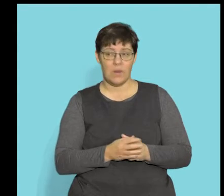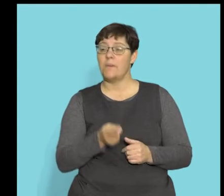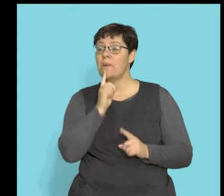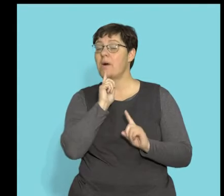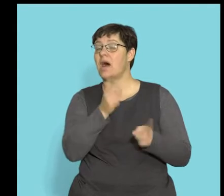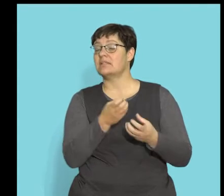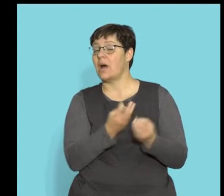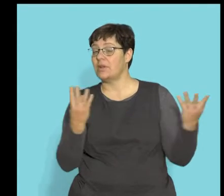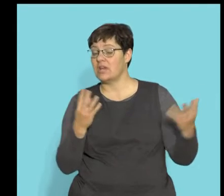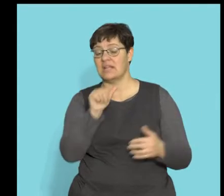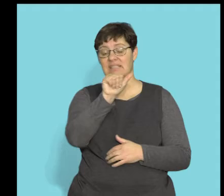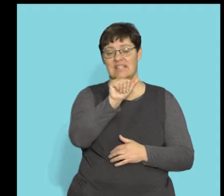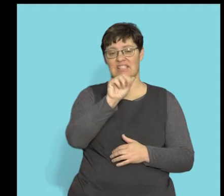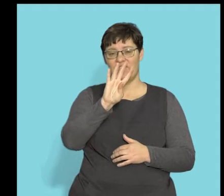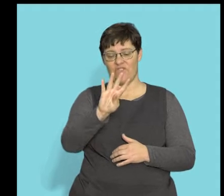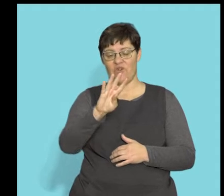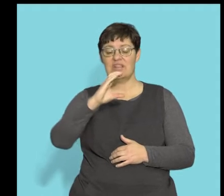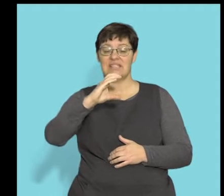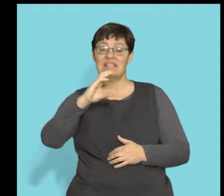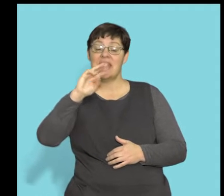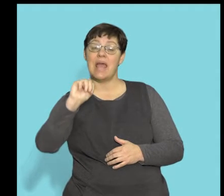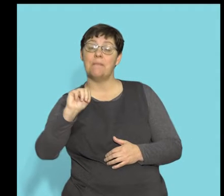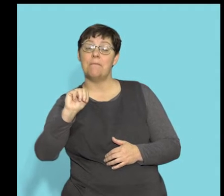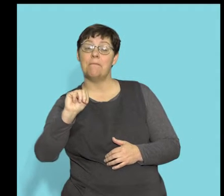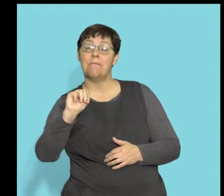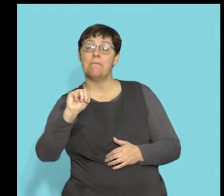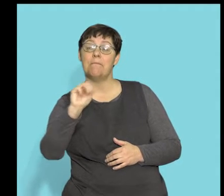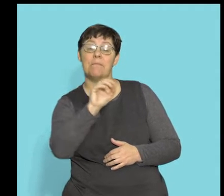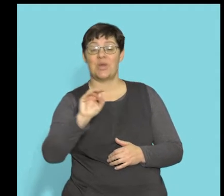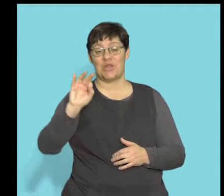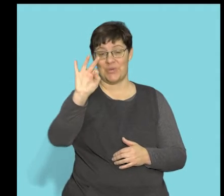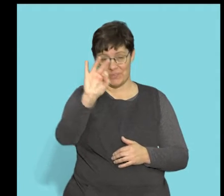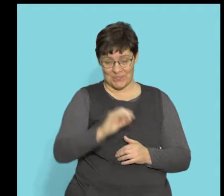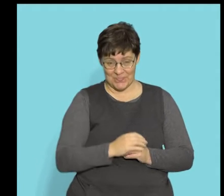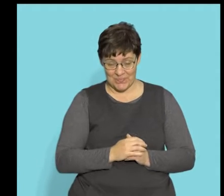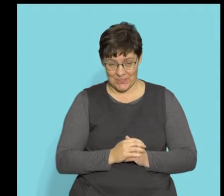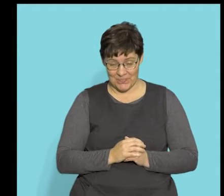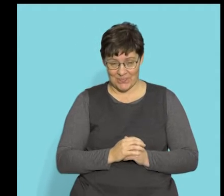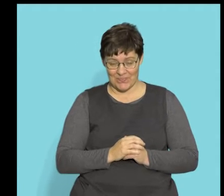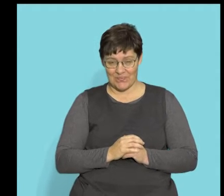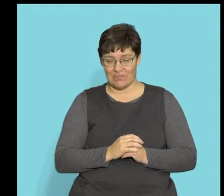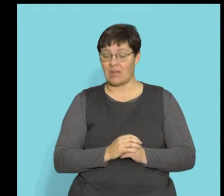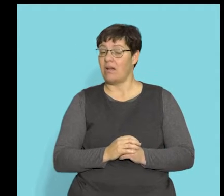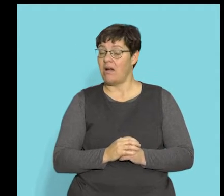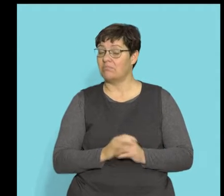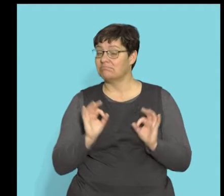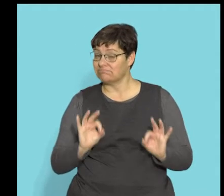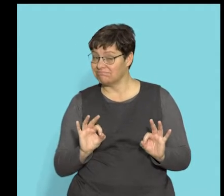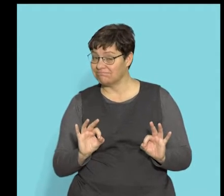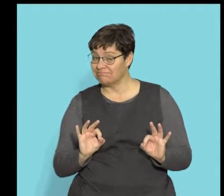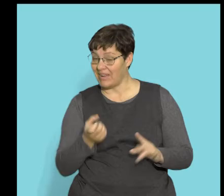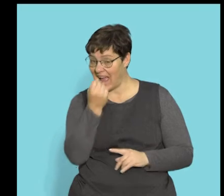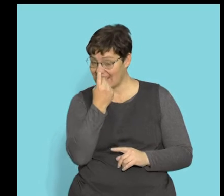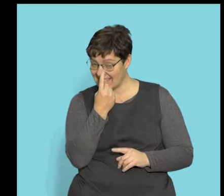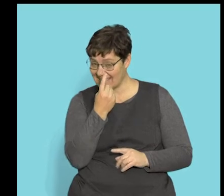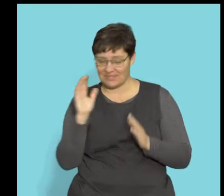times 4 will give me an answer of 64 centimeters cubed. Great, I hope everyone's